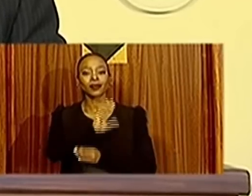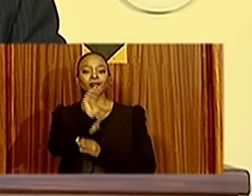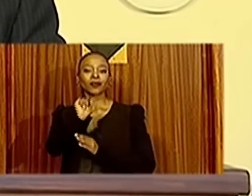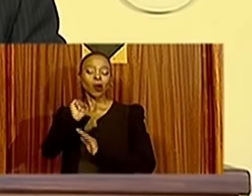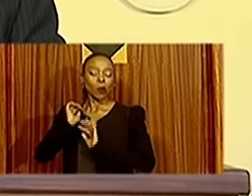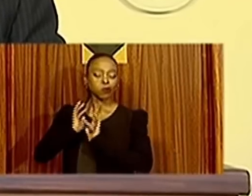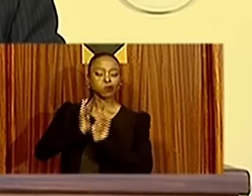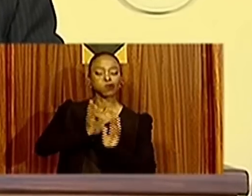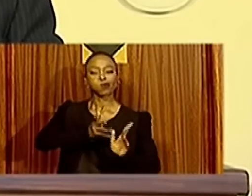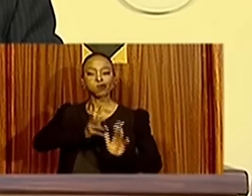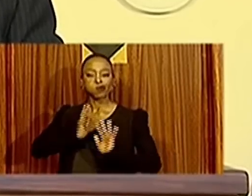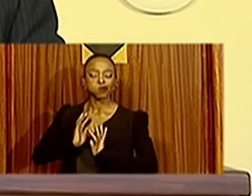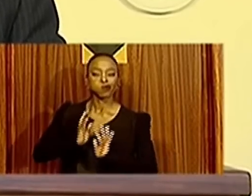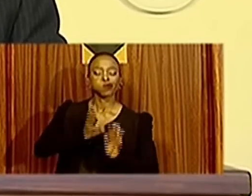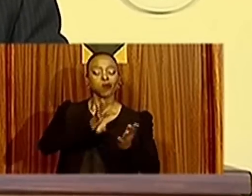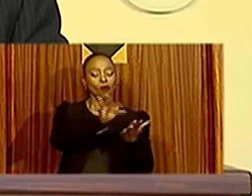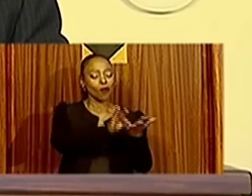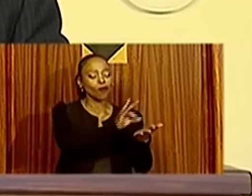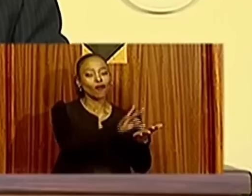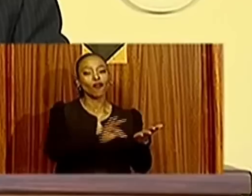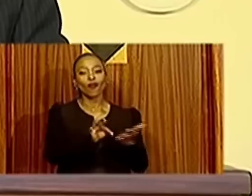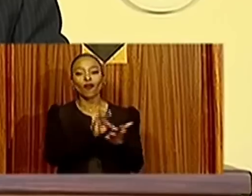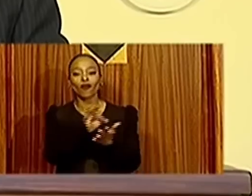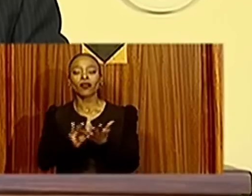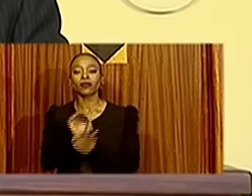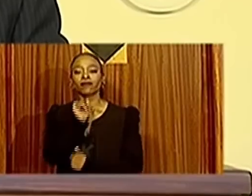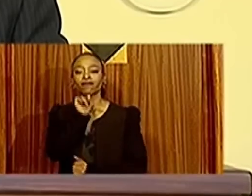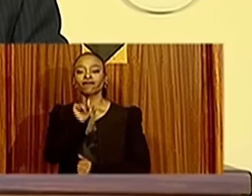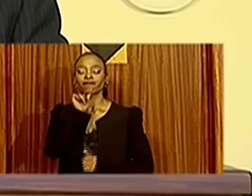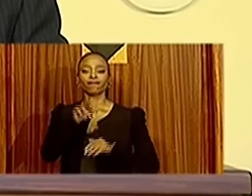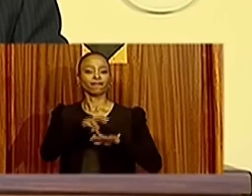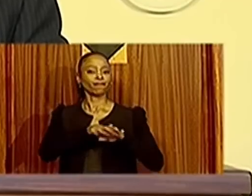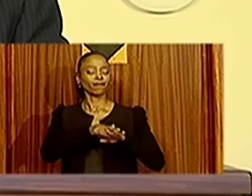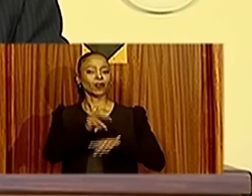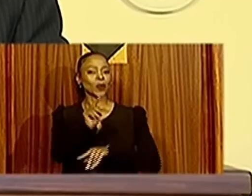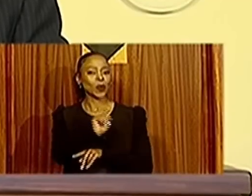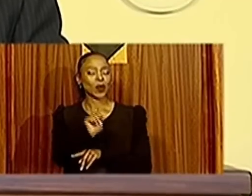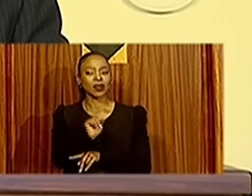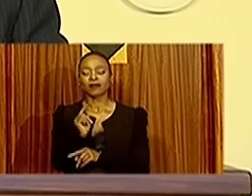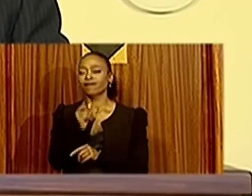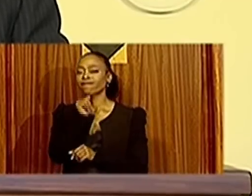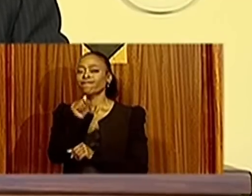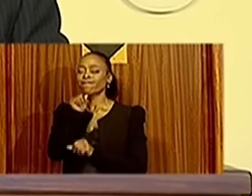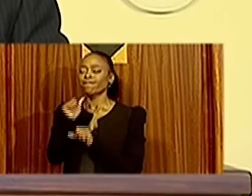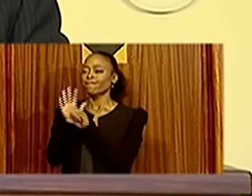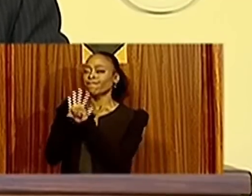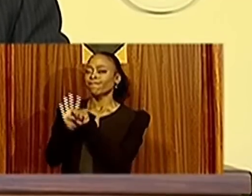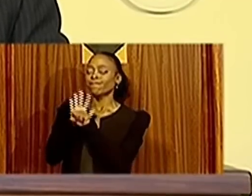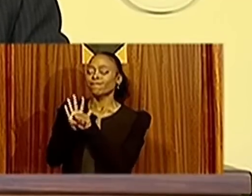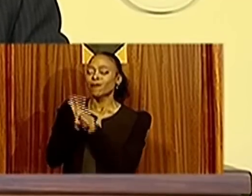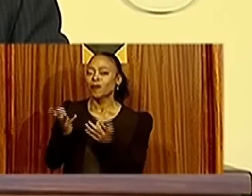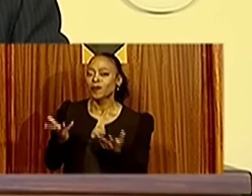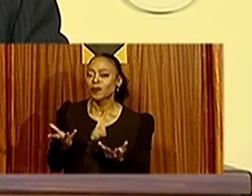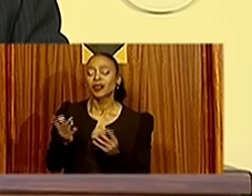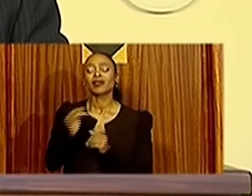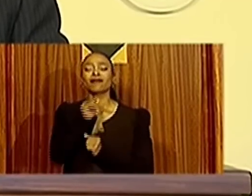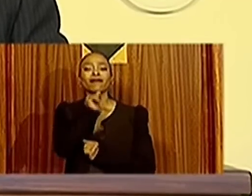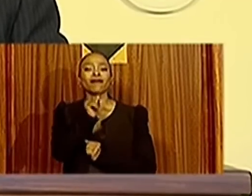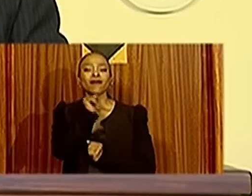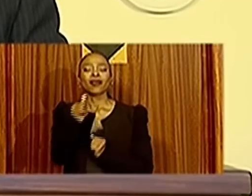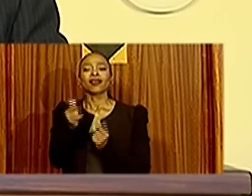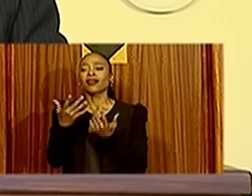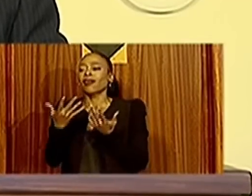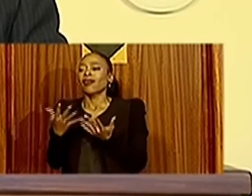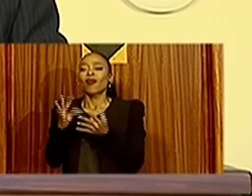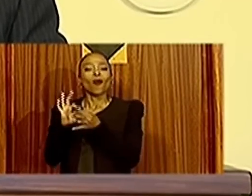all races, from all walks of life, from all corners of our country, will go to